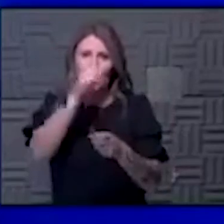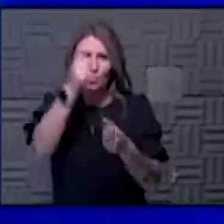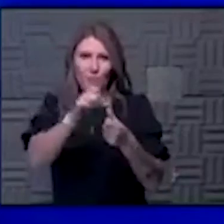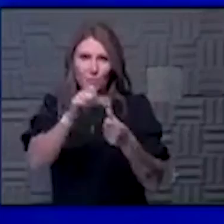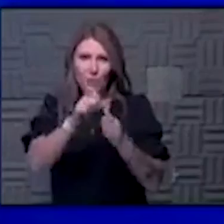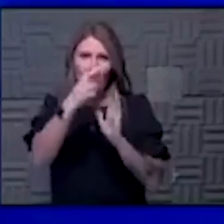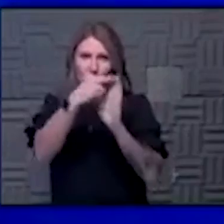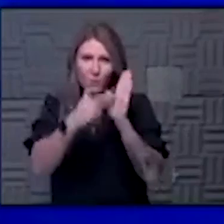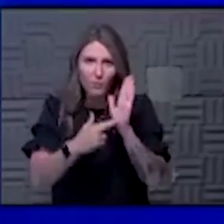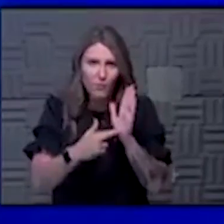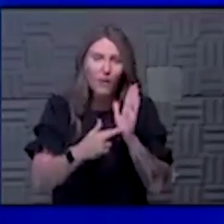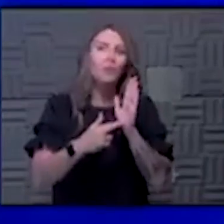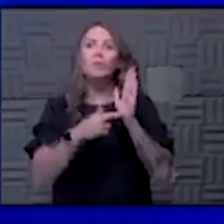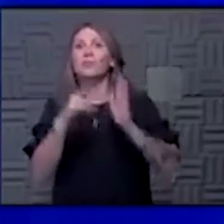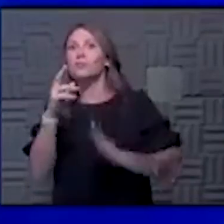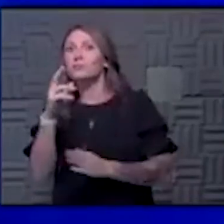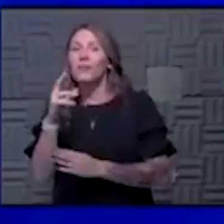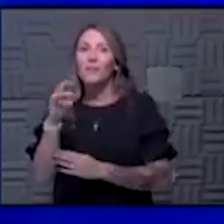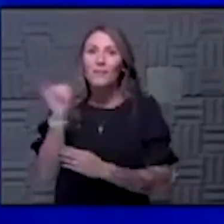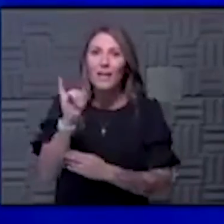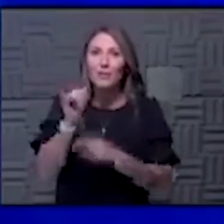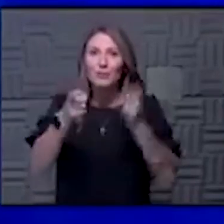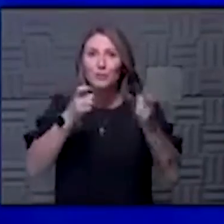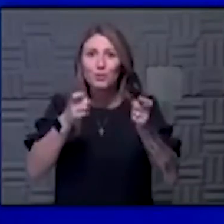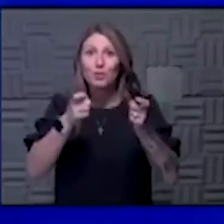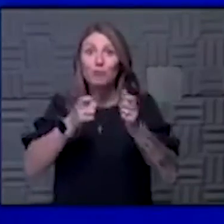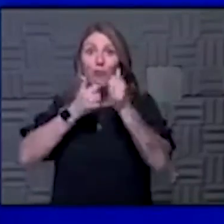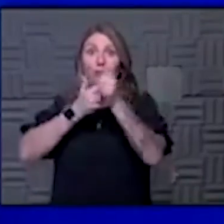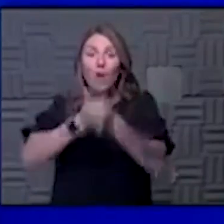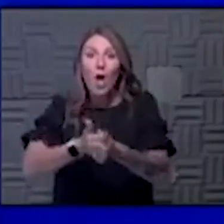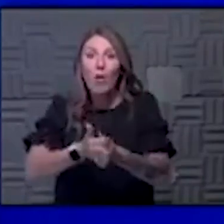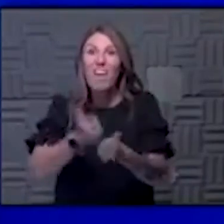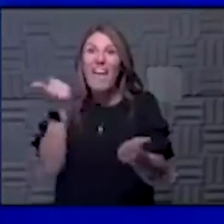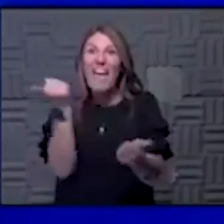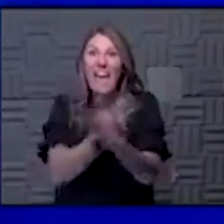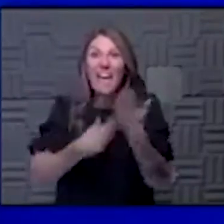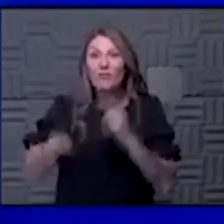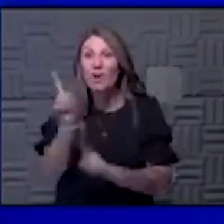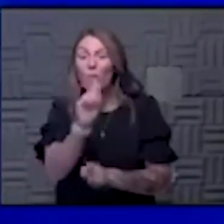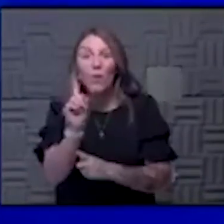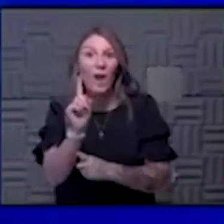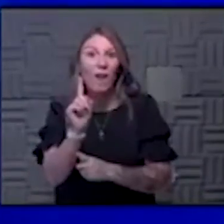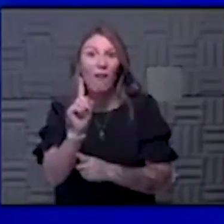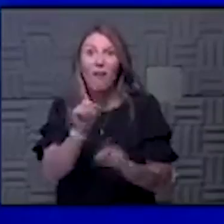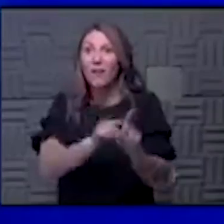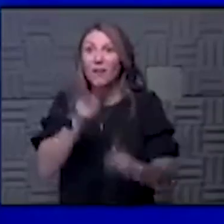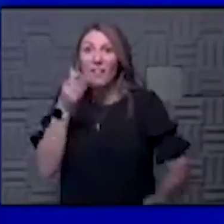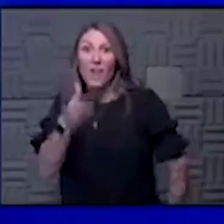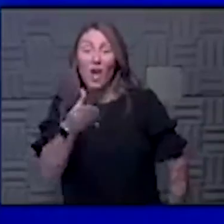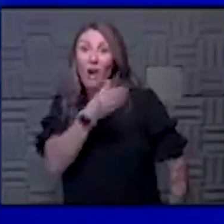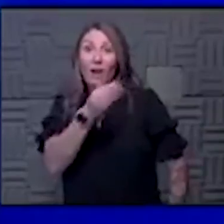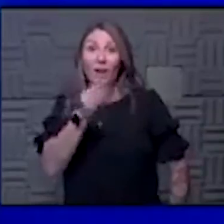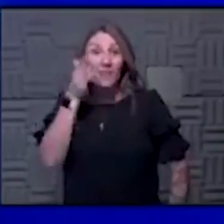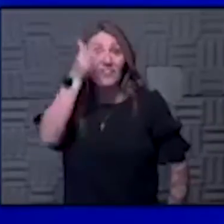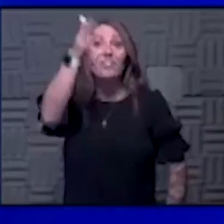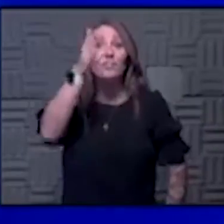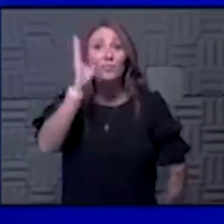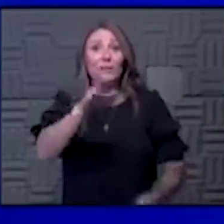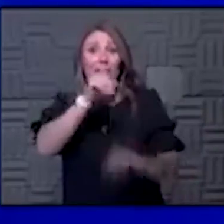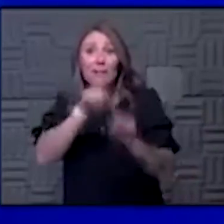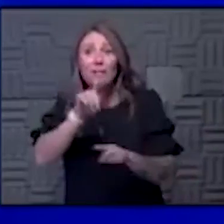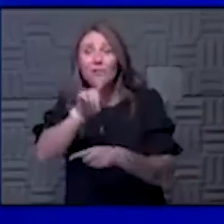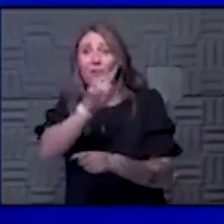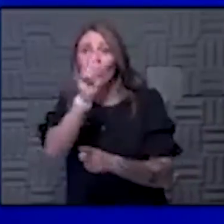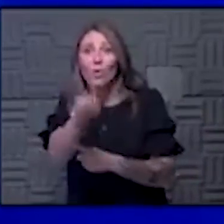the rules of infection control travel with you wherever you go, even right there. And eventually, they're going to answer that question. You know